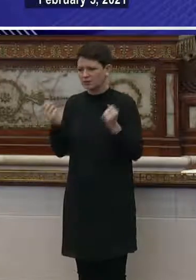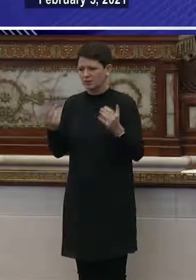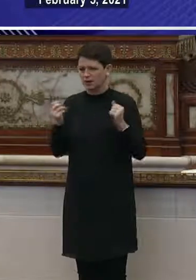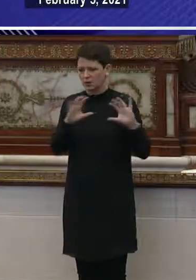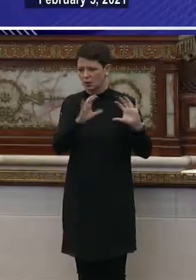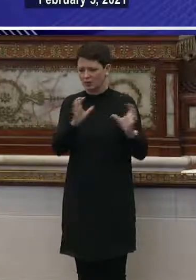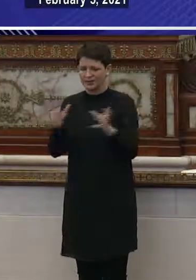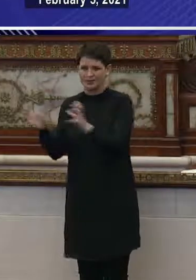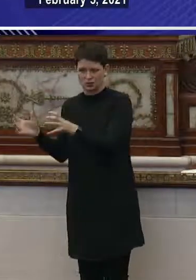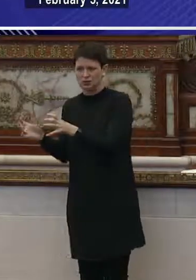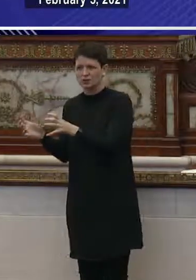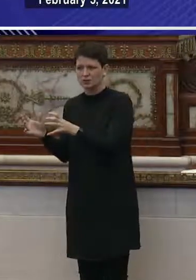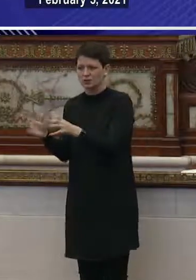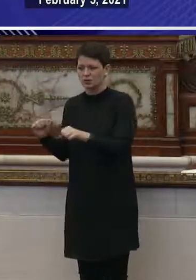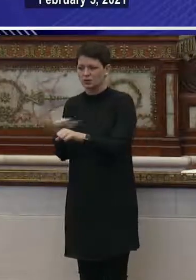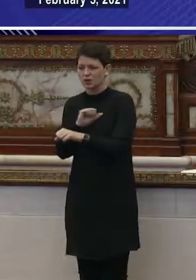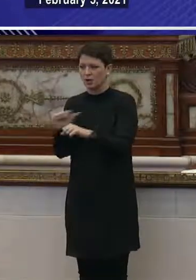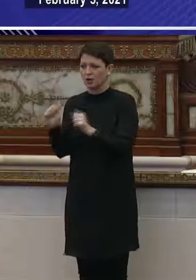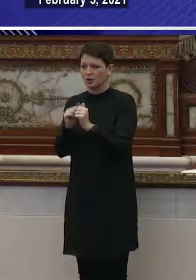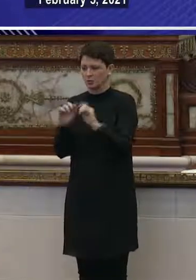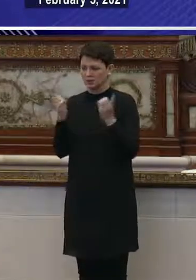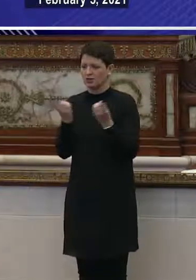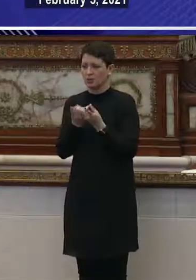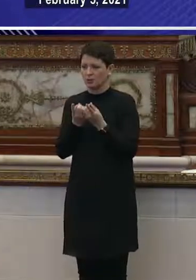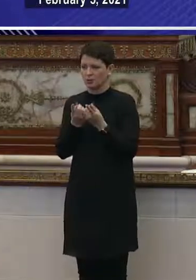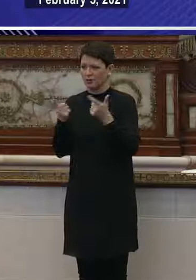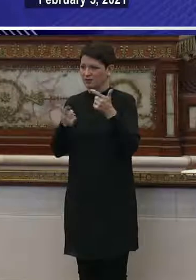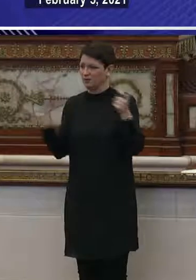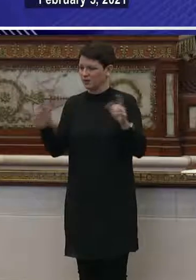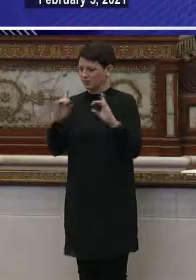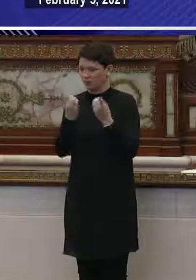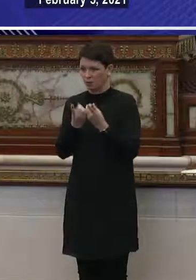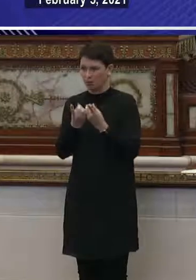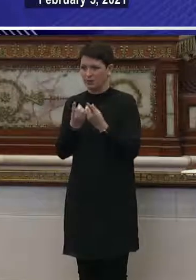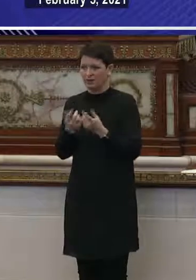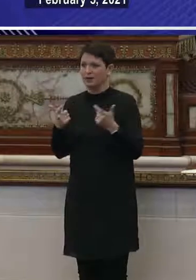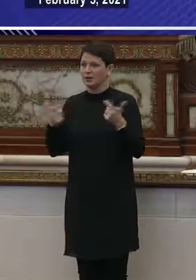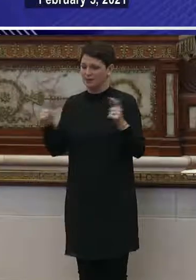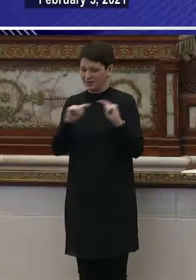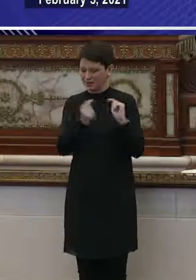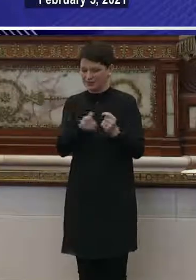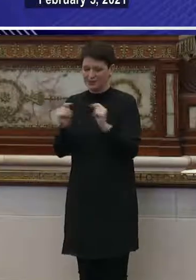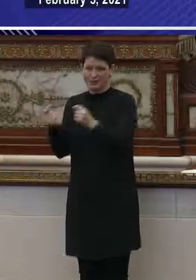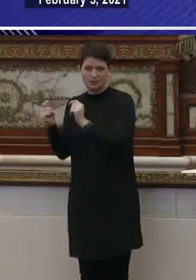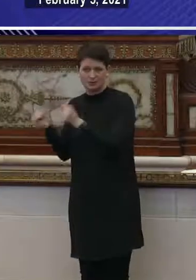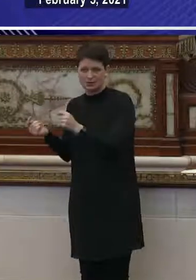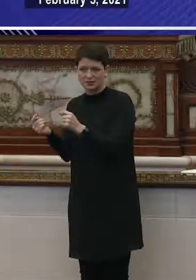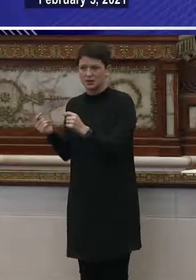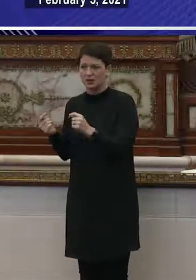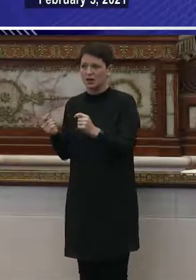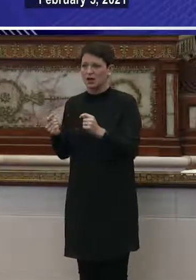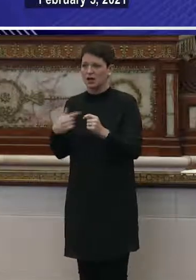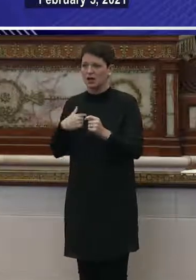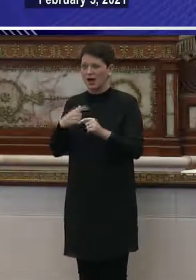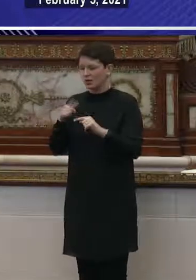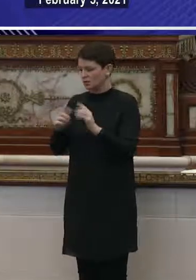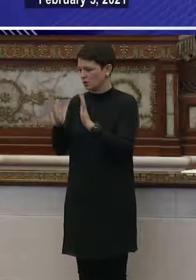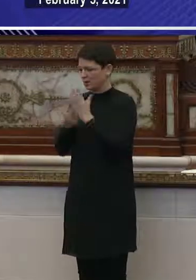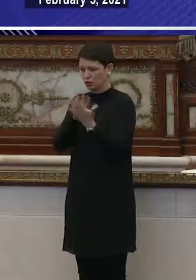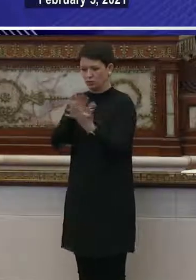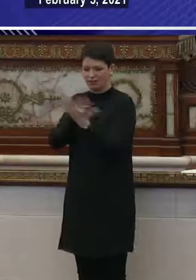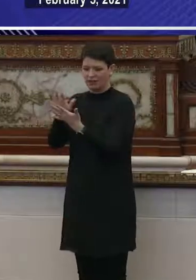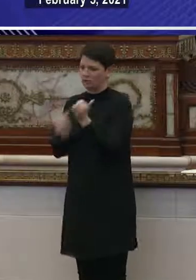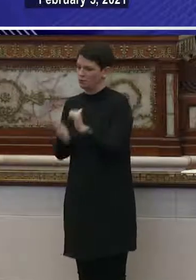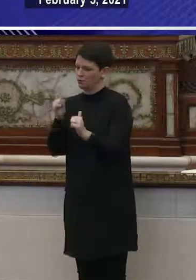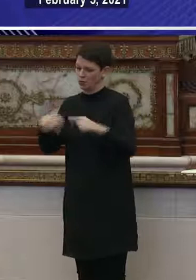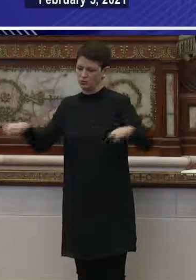organizations that are work with the department. We have a large department. We have large teams working on all aspects of this, and so I don't interface directly with the majority